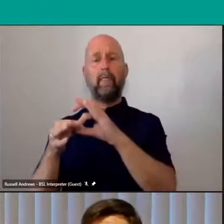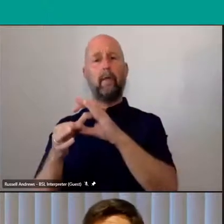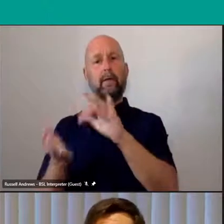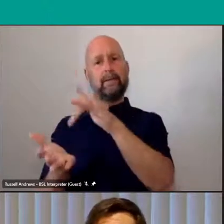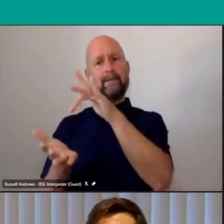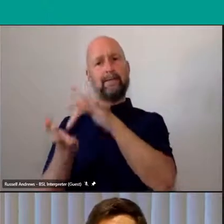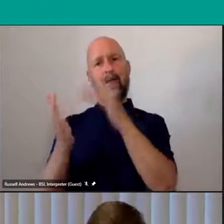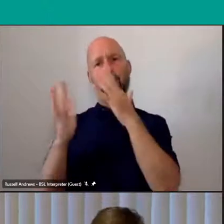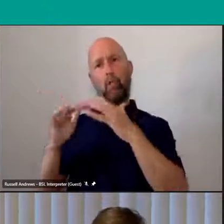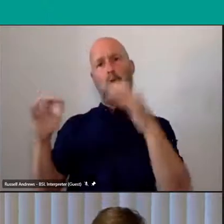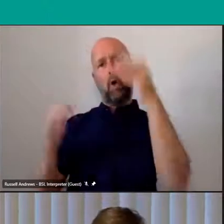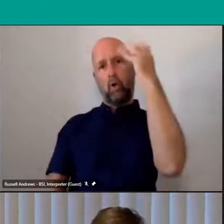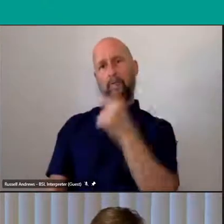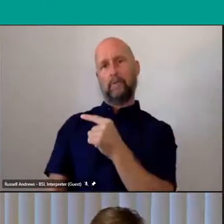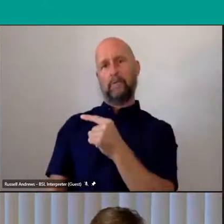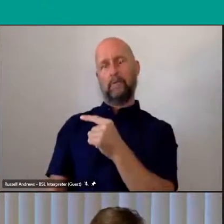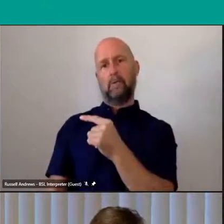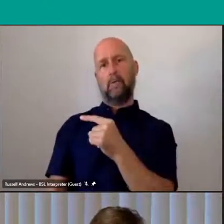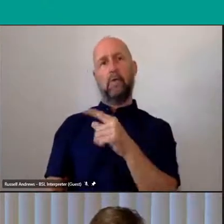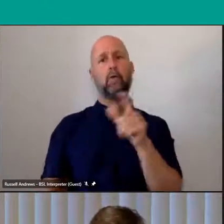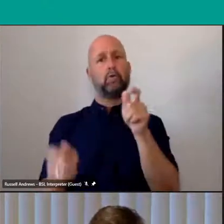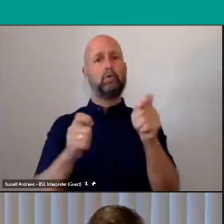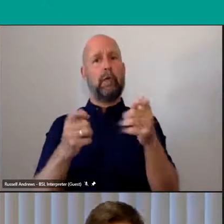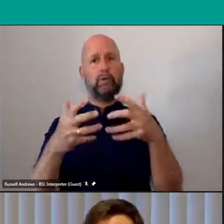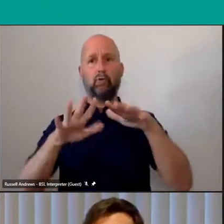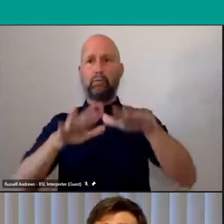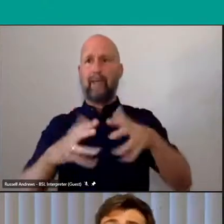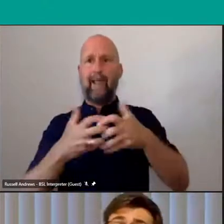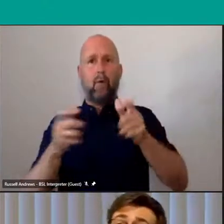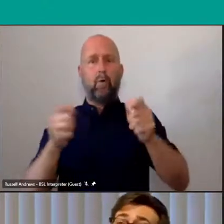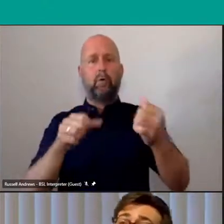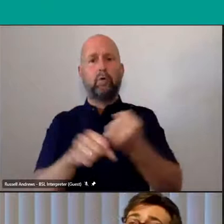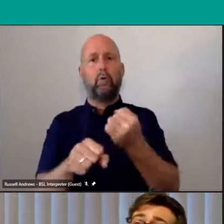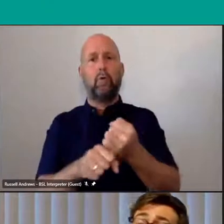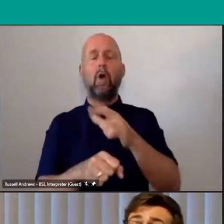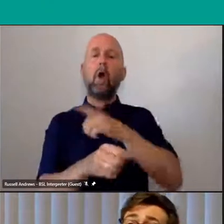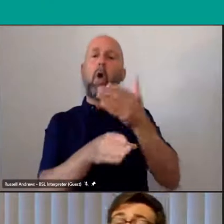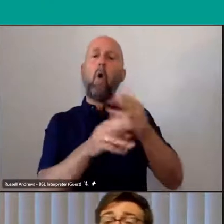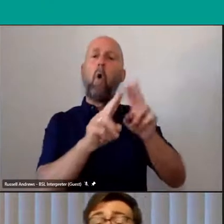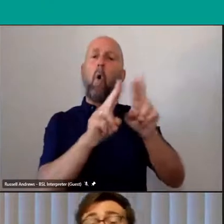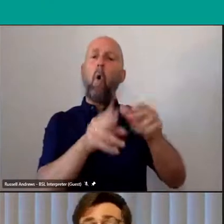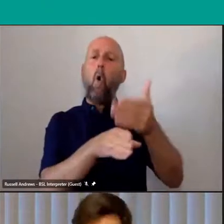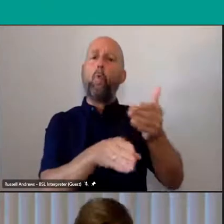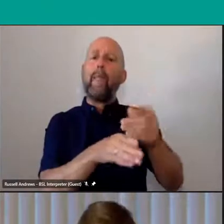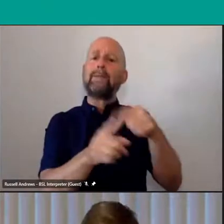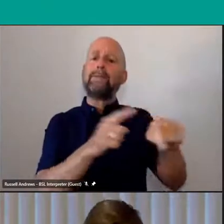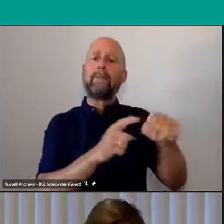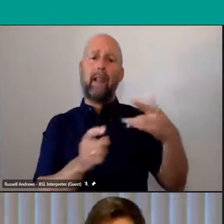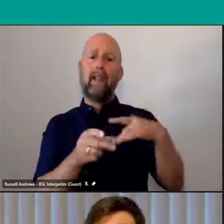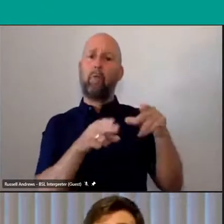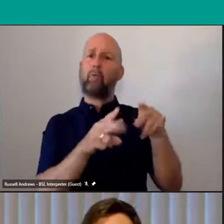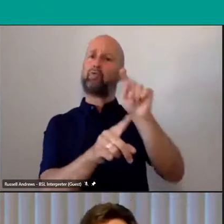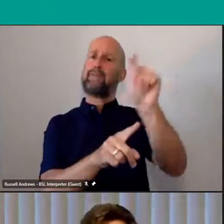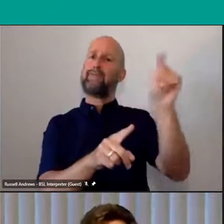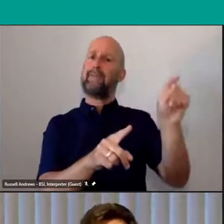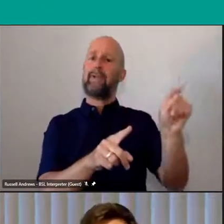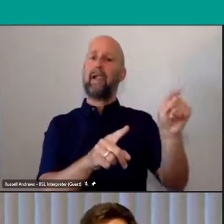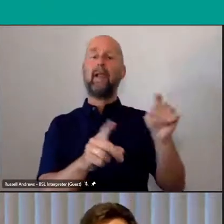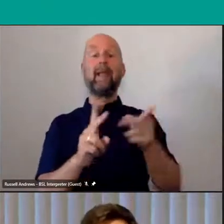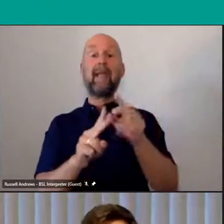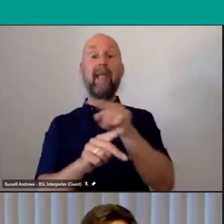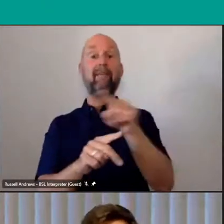and change the way we do things as a country. My work on homelessness has shown me this. If you set people